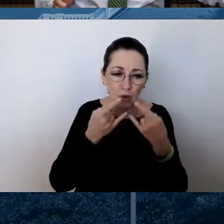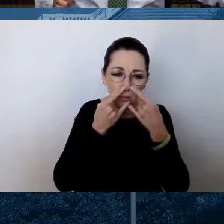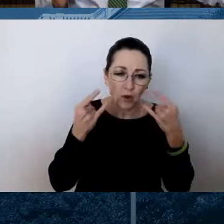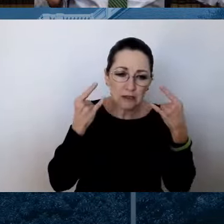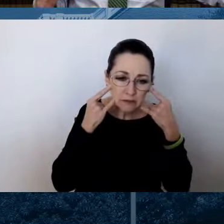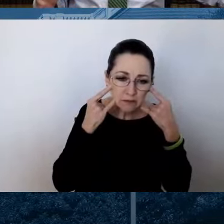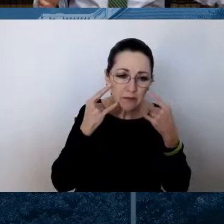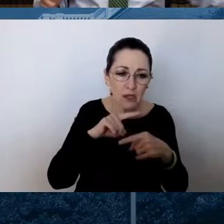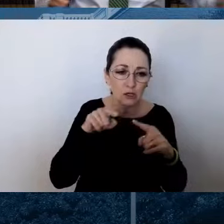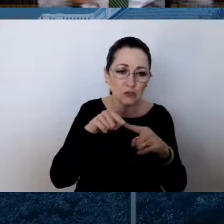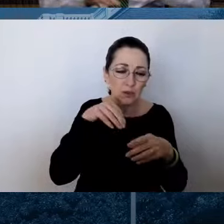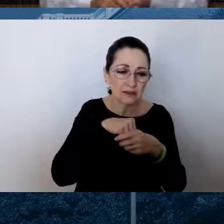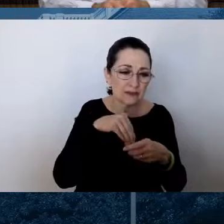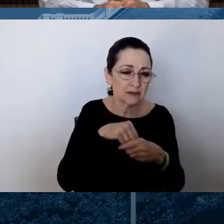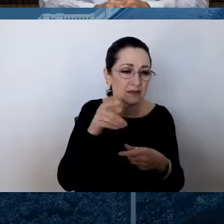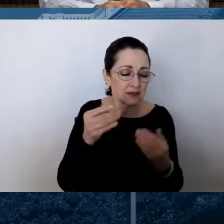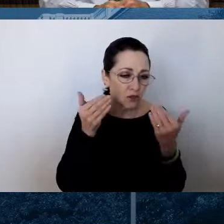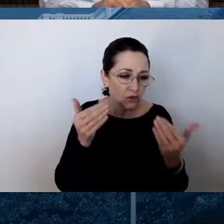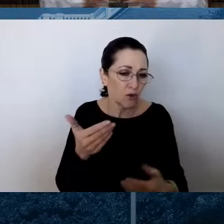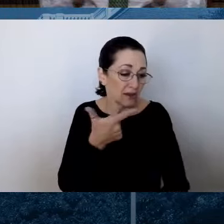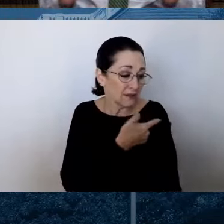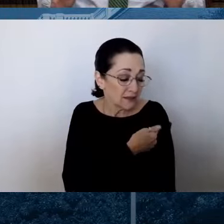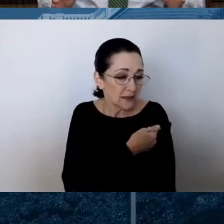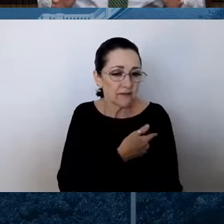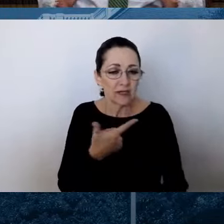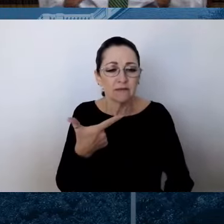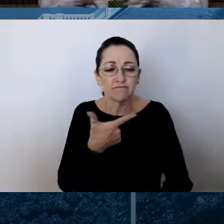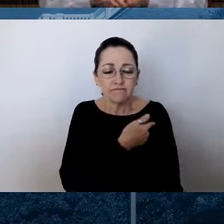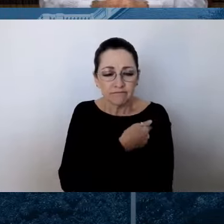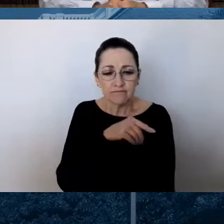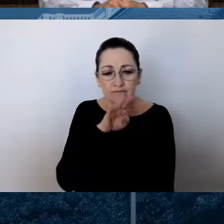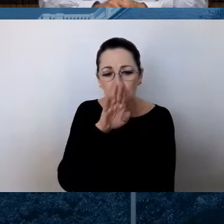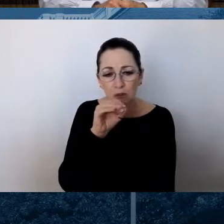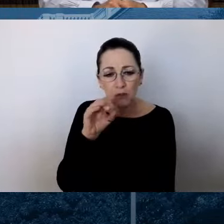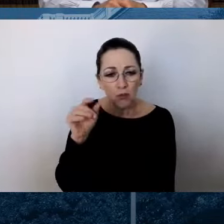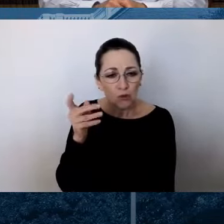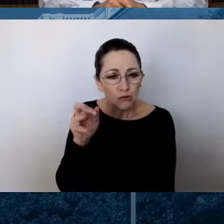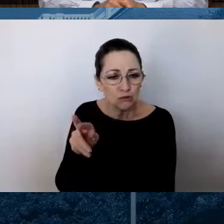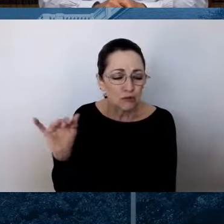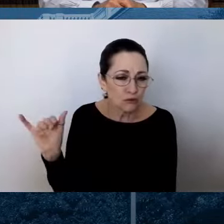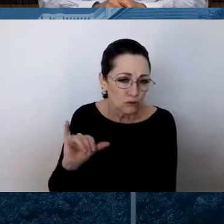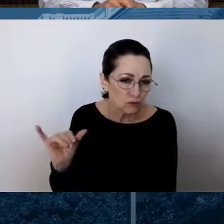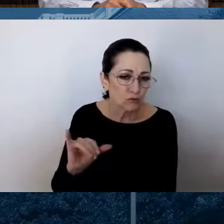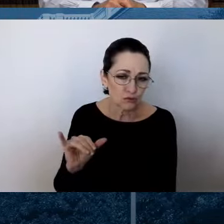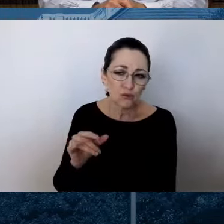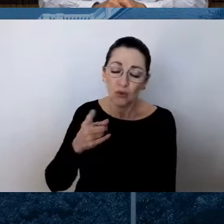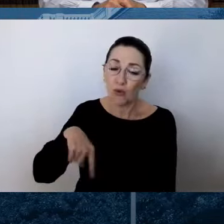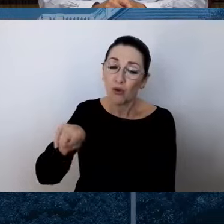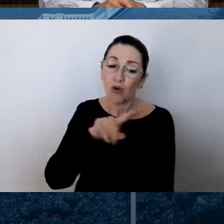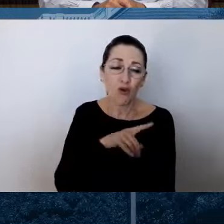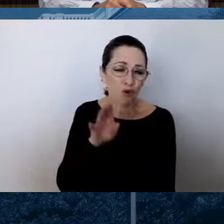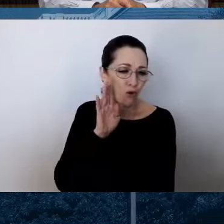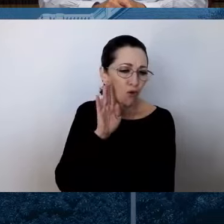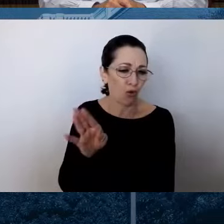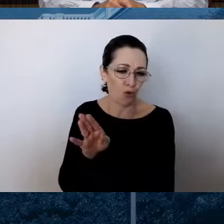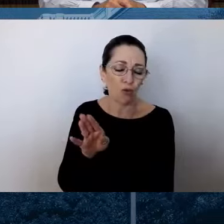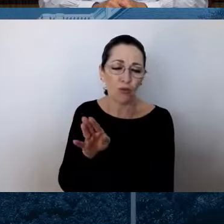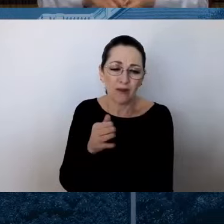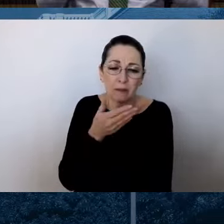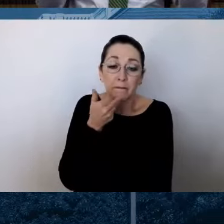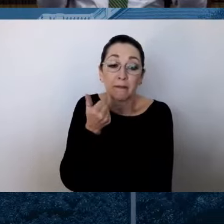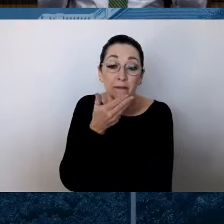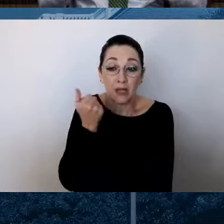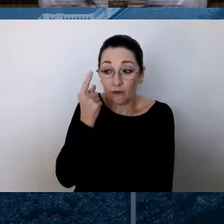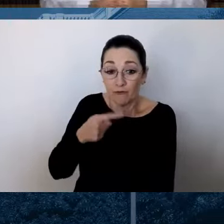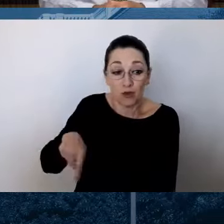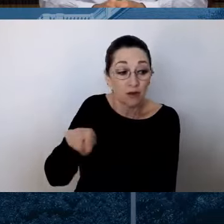get vaccinated, and get boosted. We're all going to be better off if everybody gets their vaccination. We